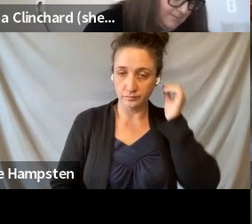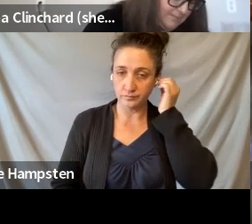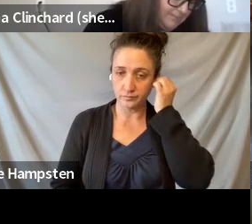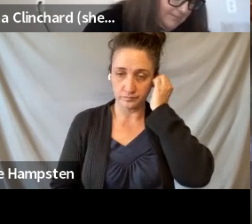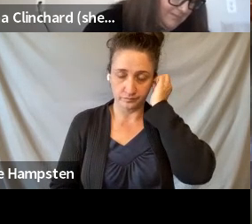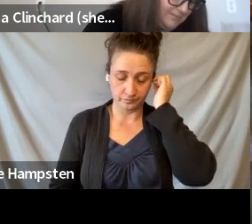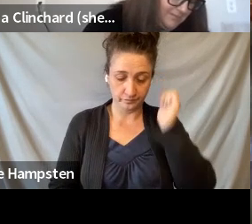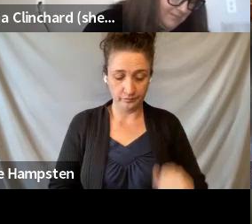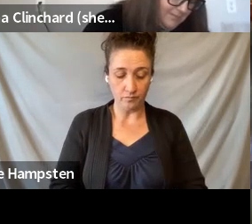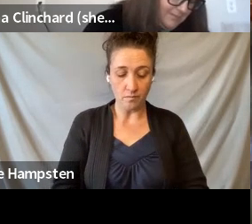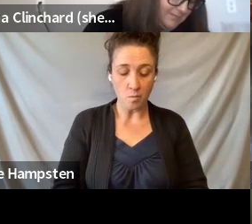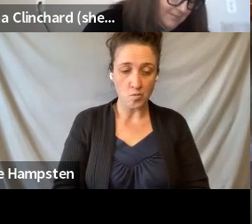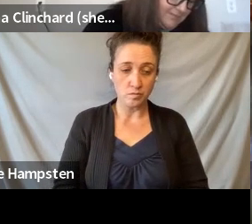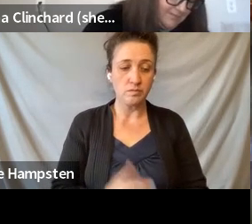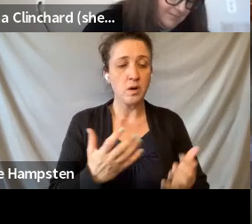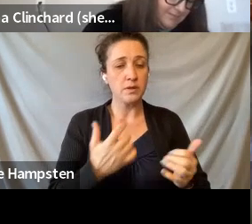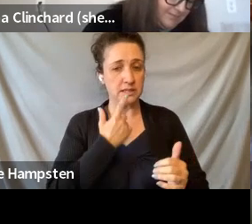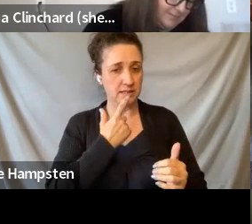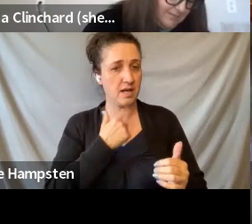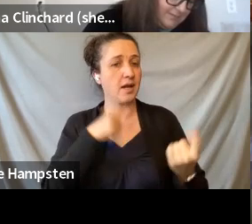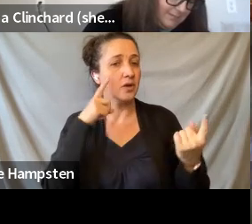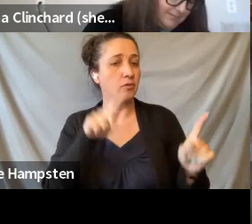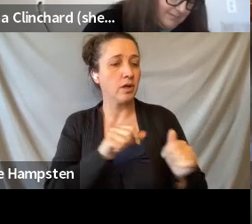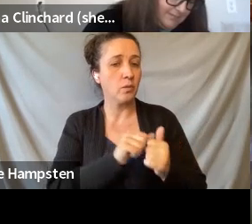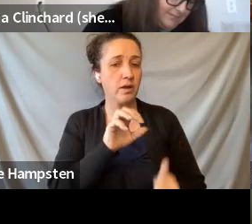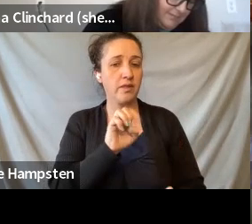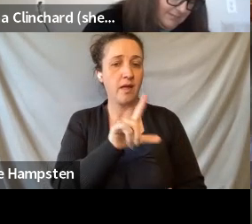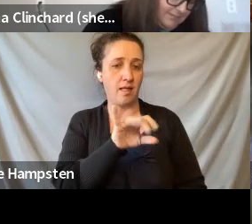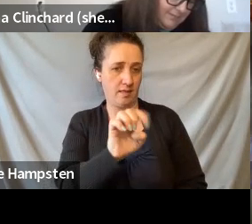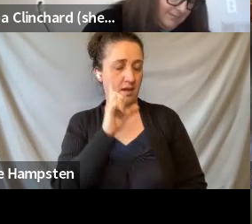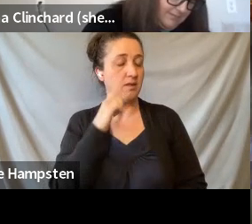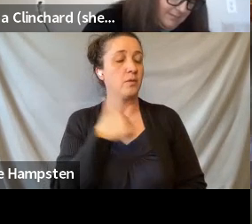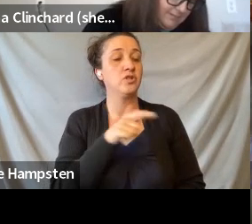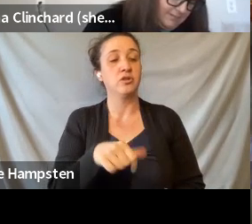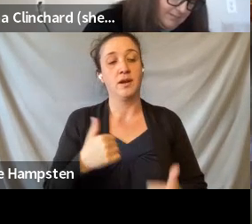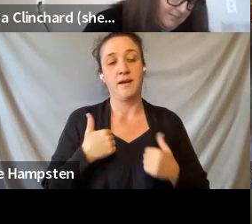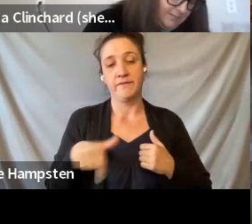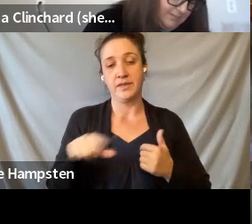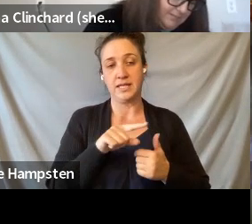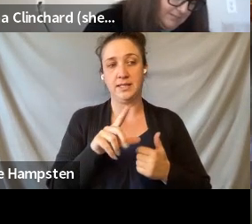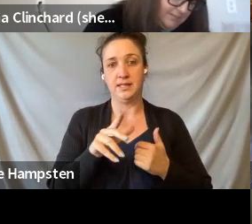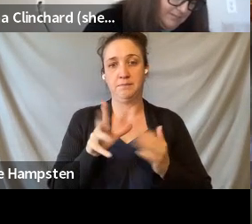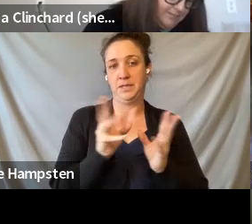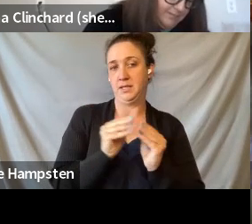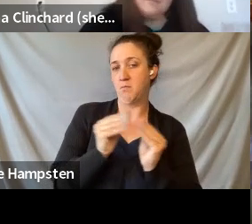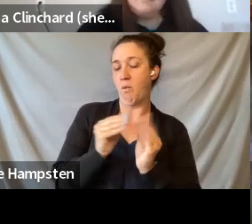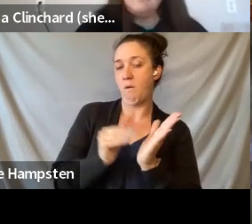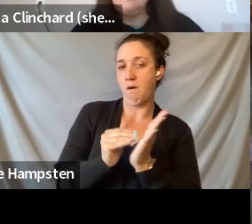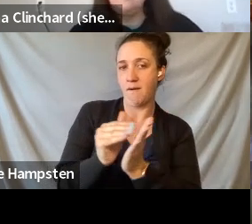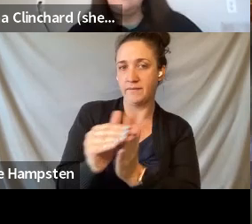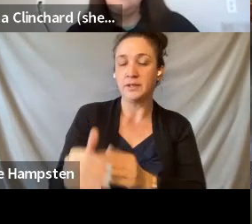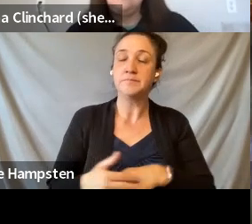I just want to say that I agree with Ellie. You know, I think we should have these kind of meetings more often, you